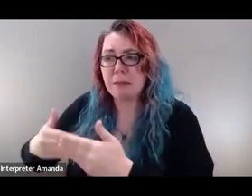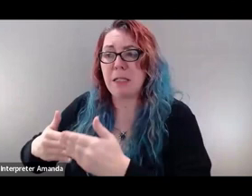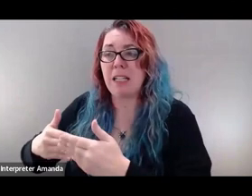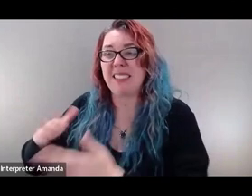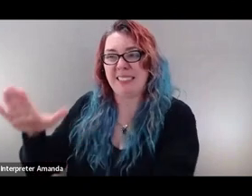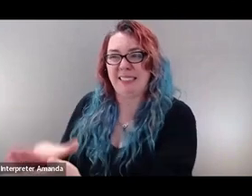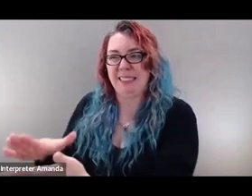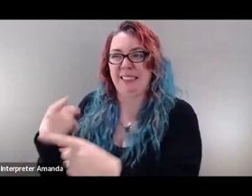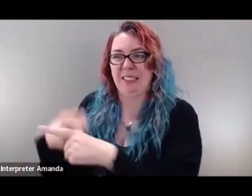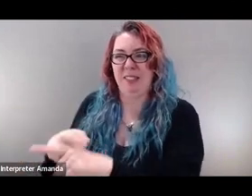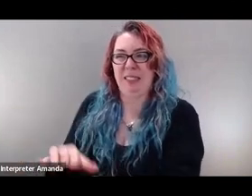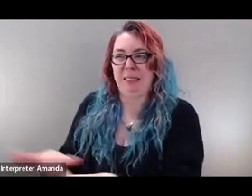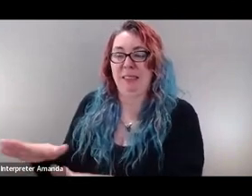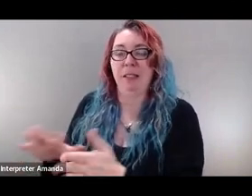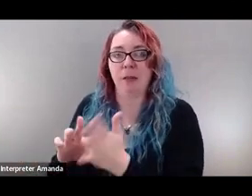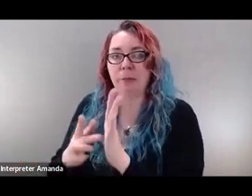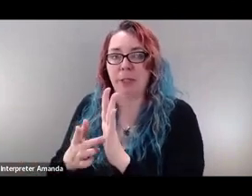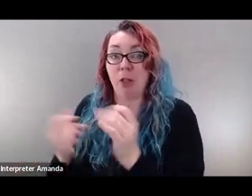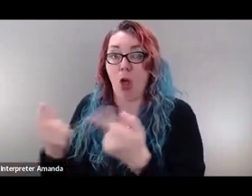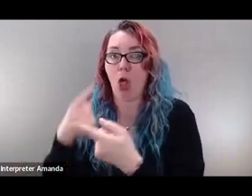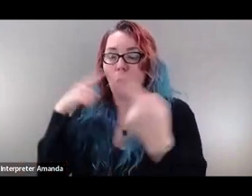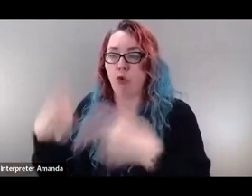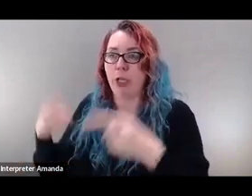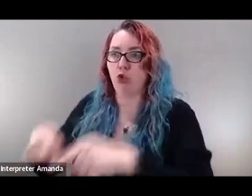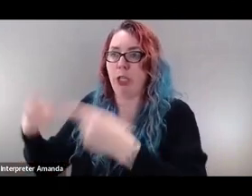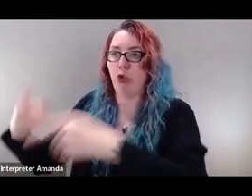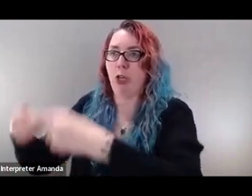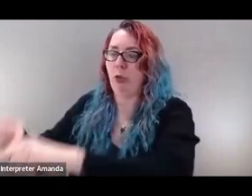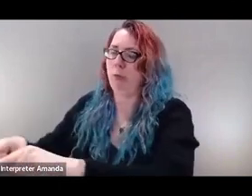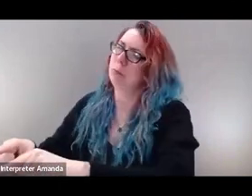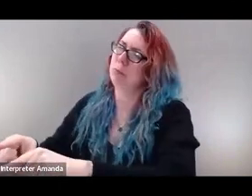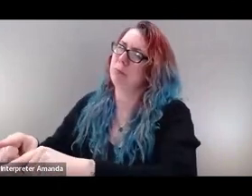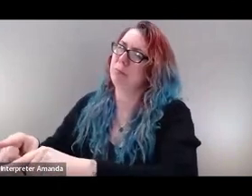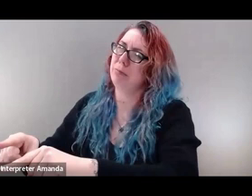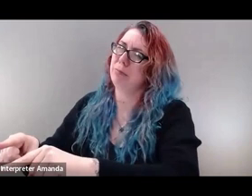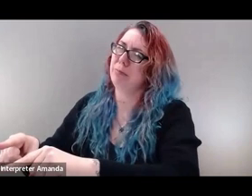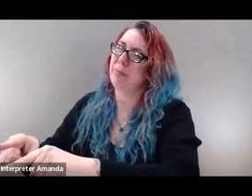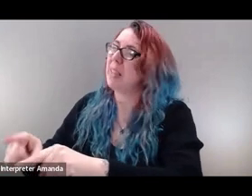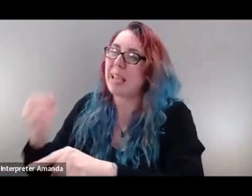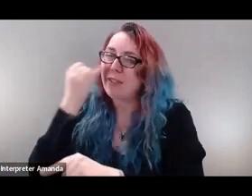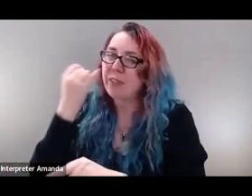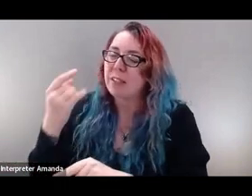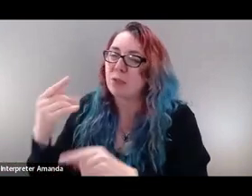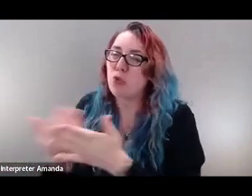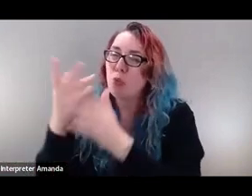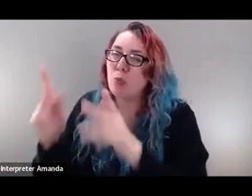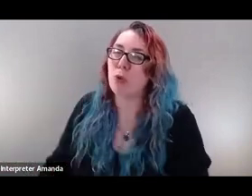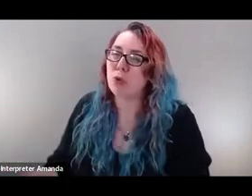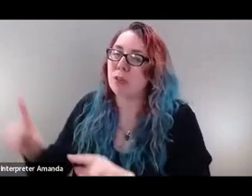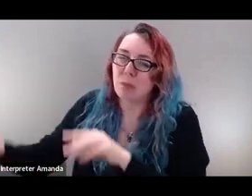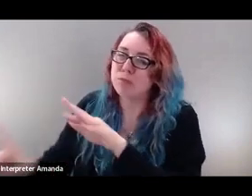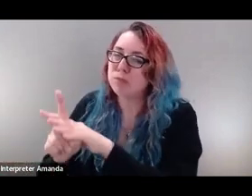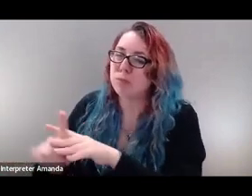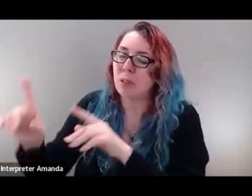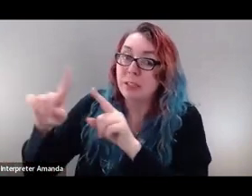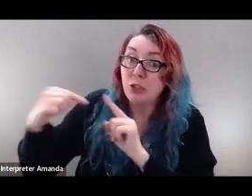that are difficult to hear. We're not putting ourselves into situations where we might hear some really hard things. So